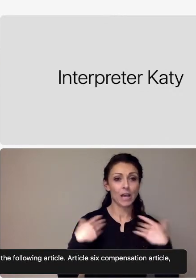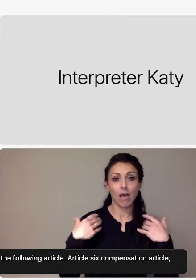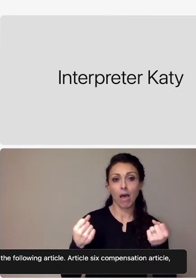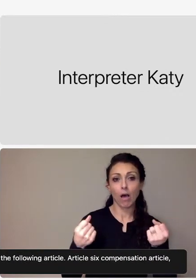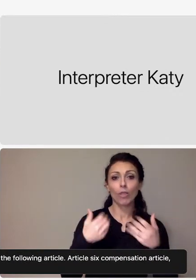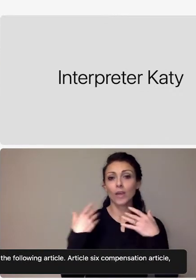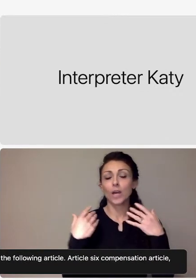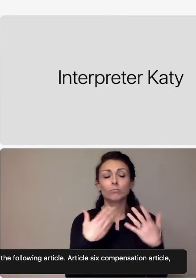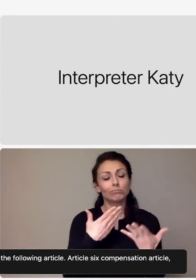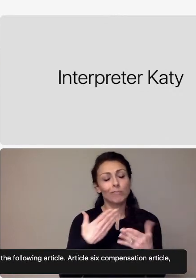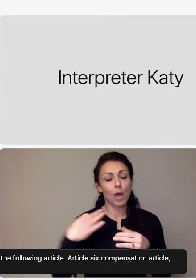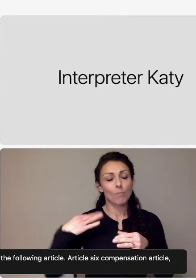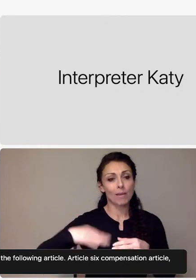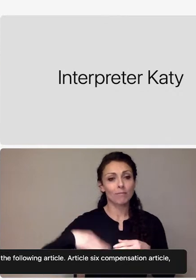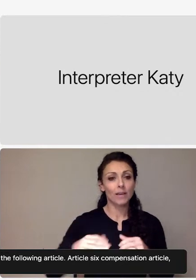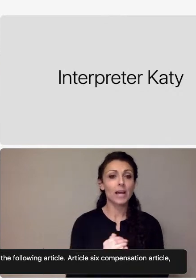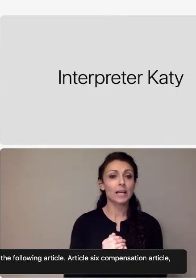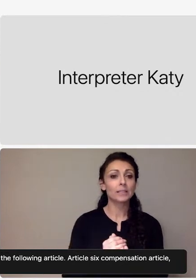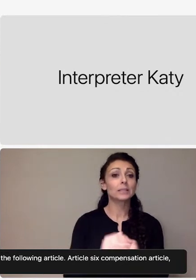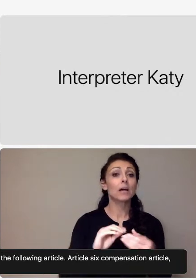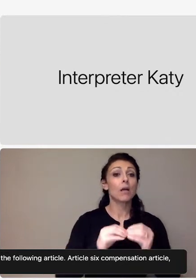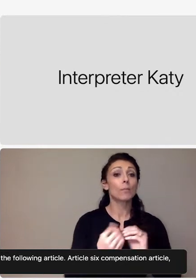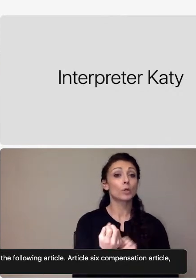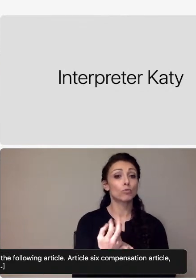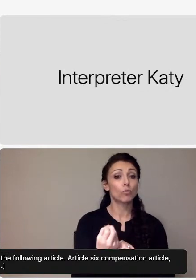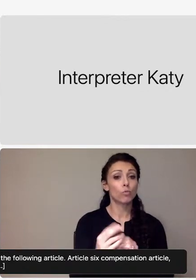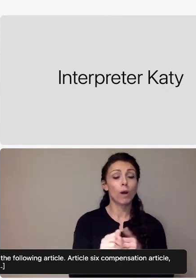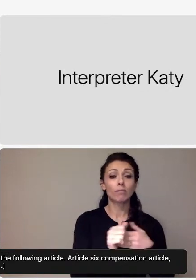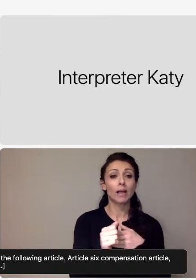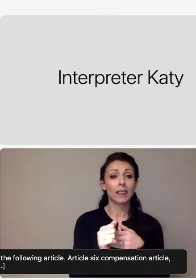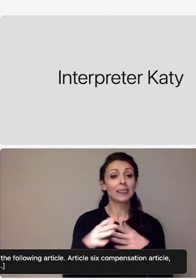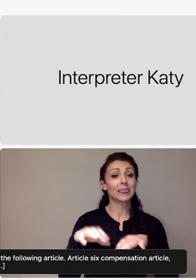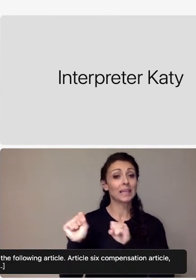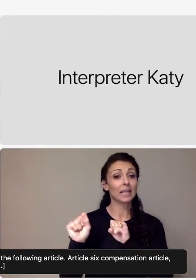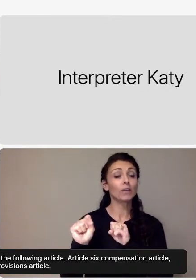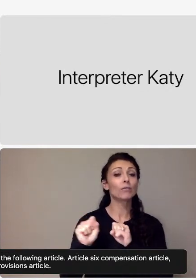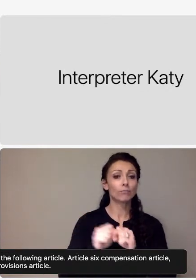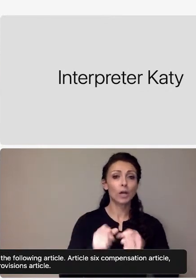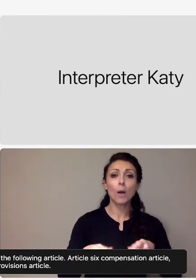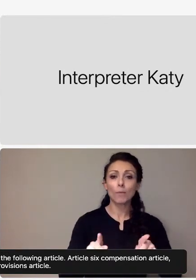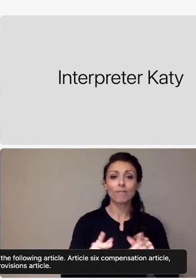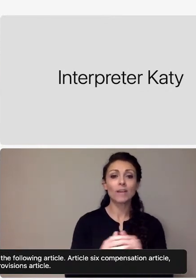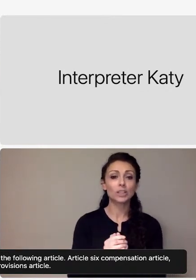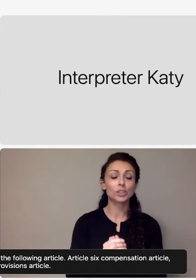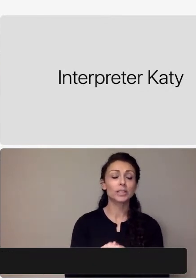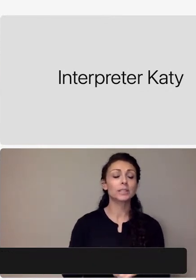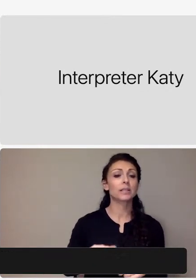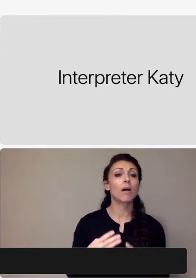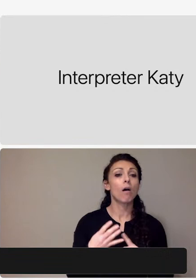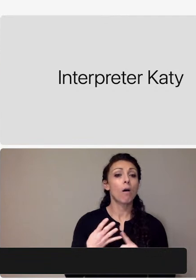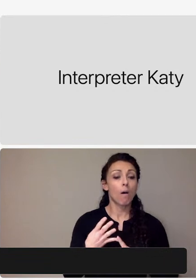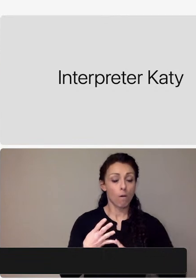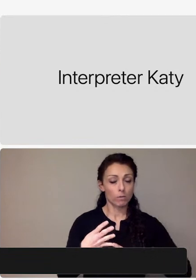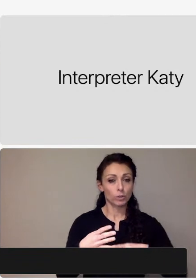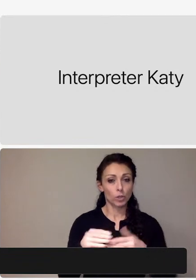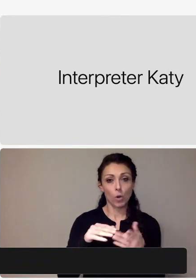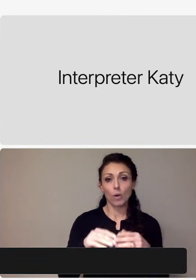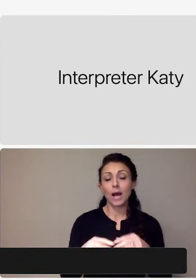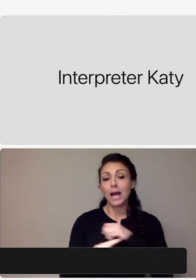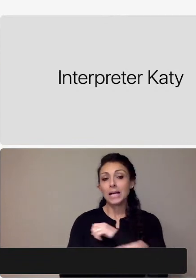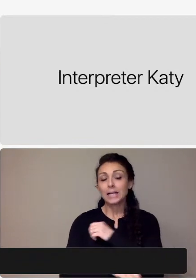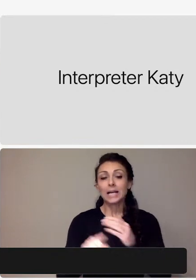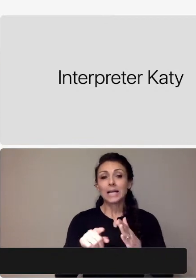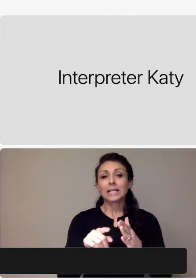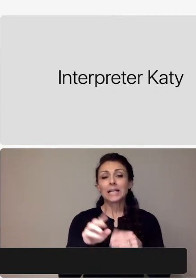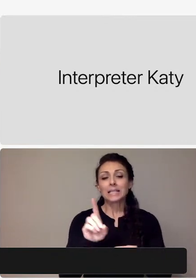appendices article 12 leave provisions article 17 disciplinary action and dismissal this list is not